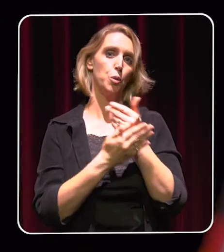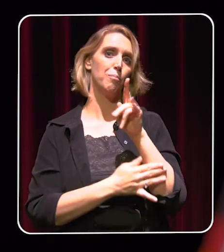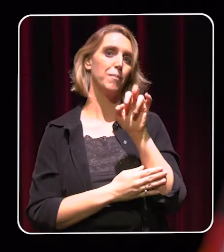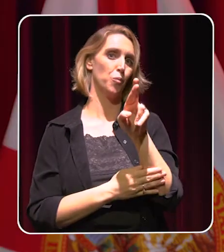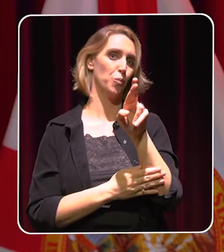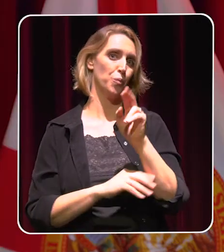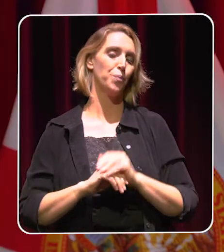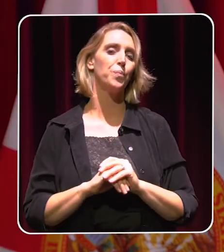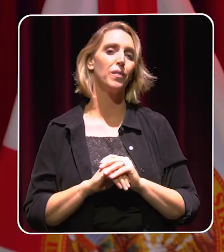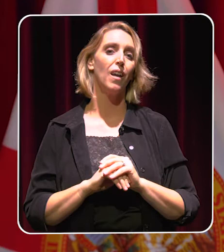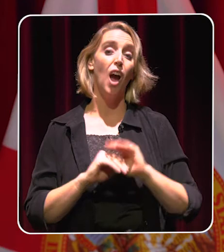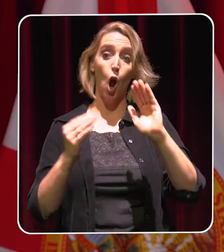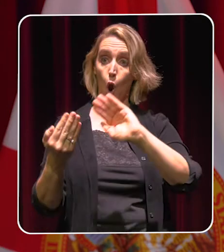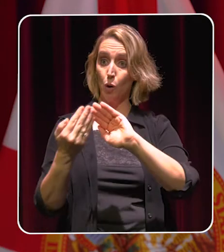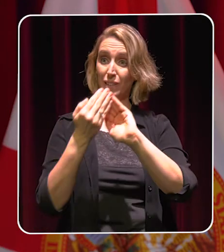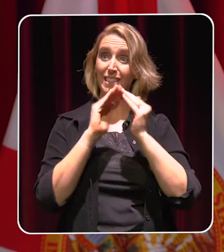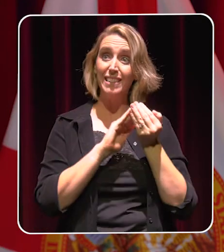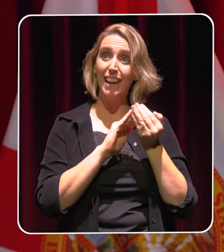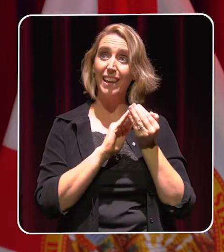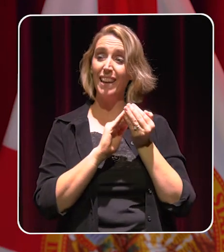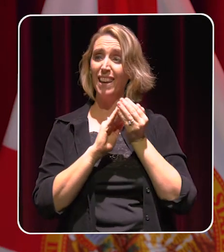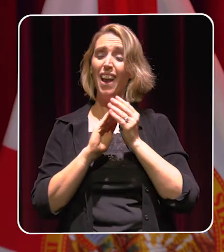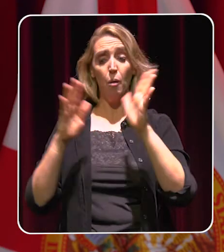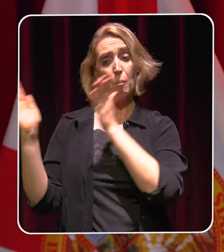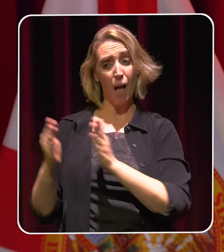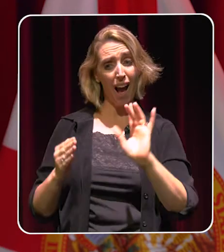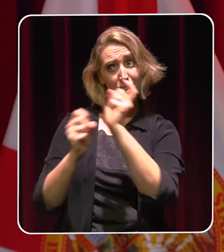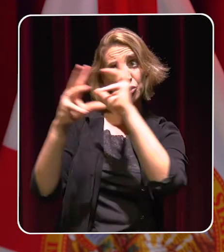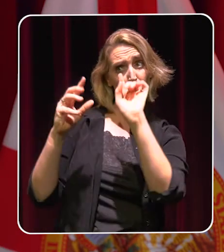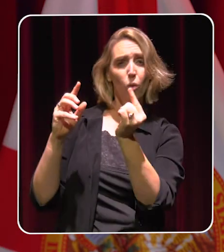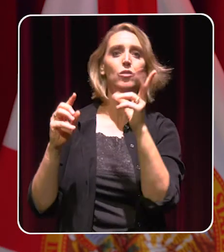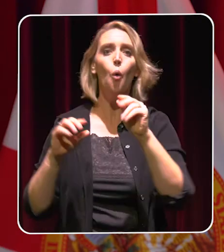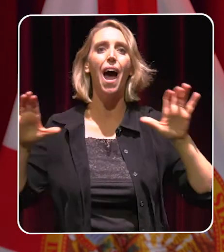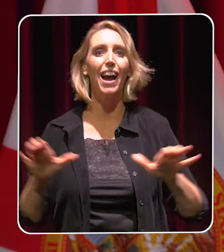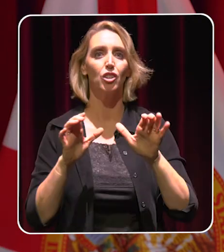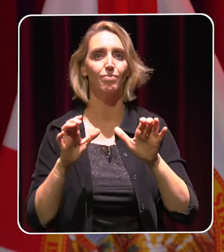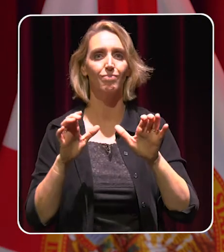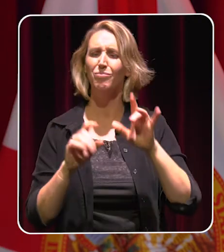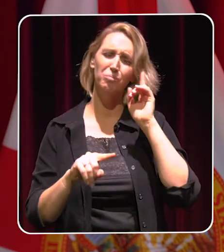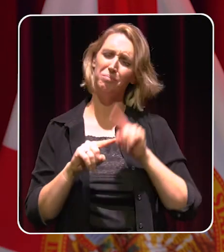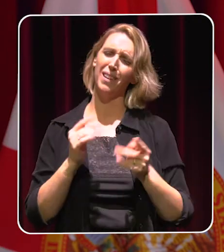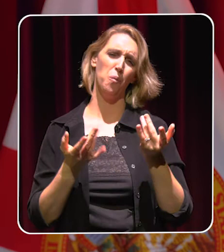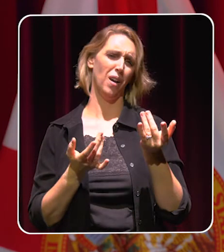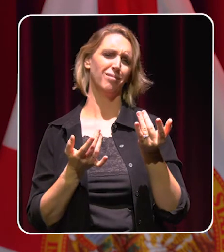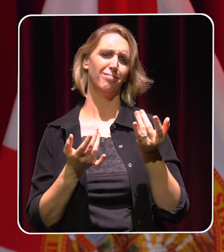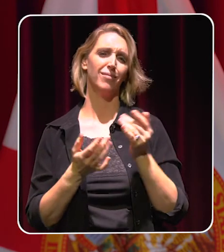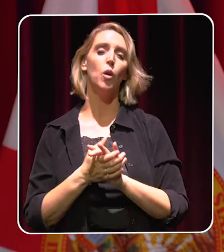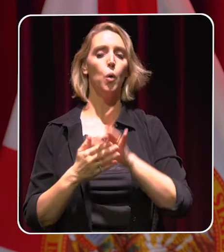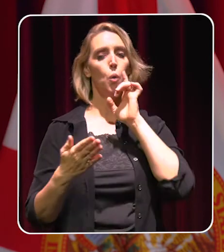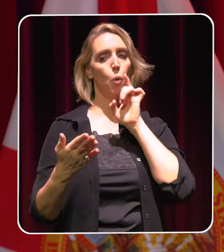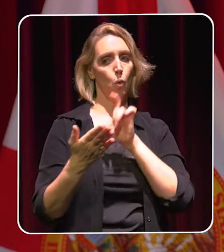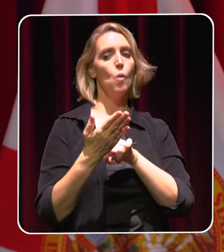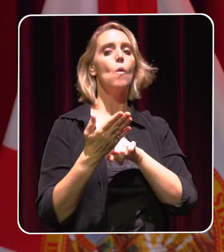Pier. We are a city of not just plans, but action. Action that can't wait. We